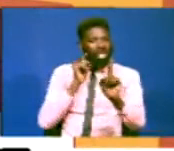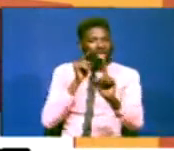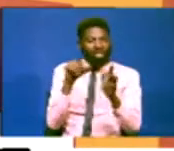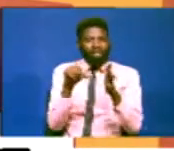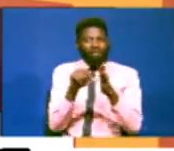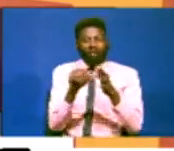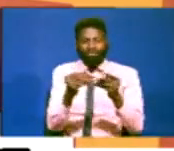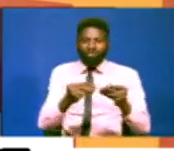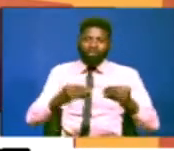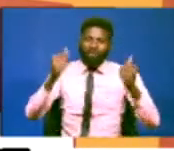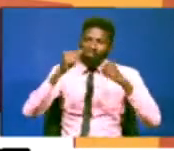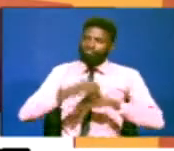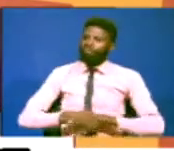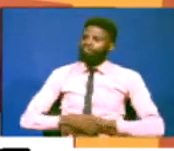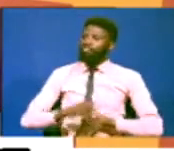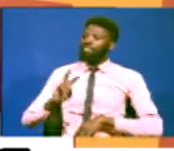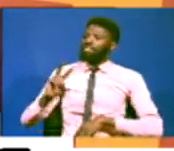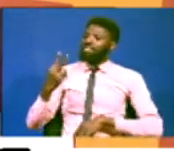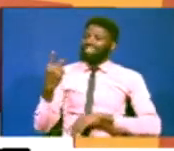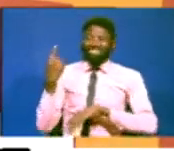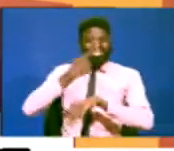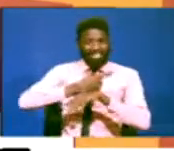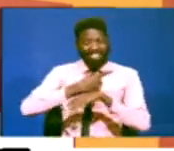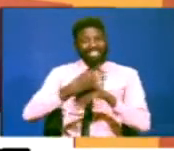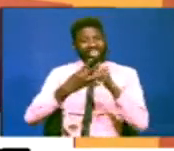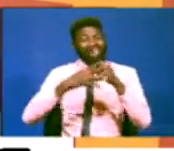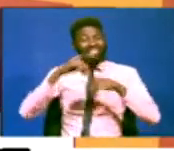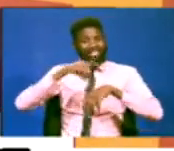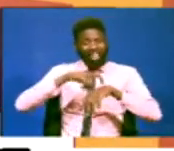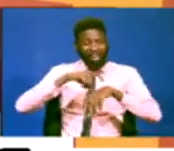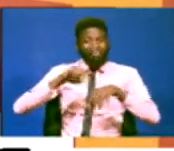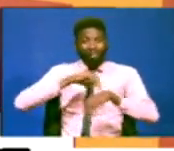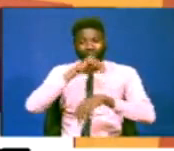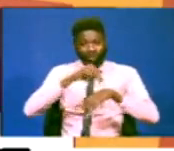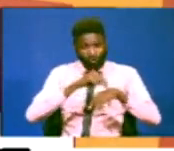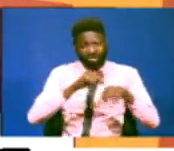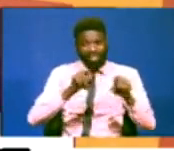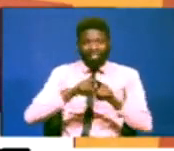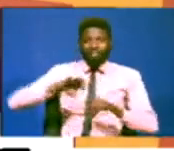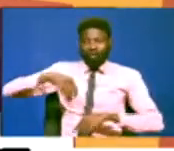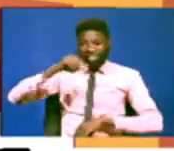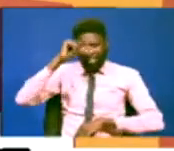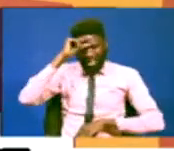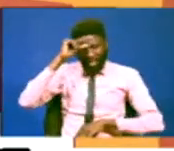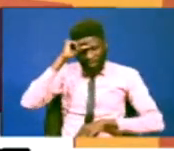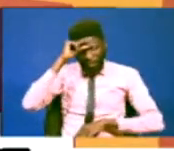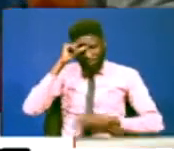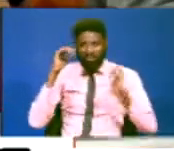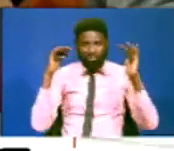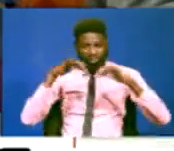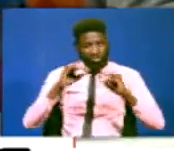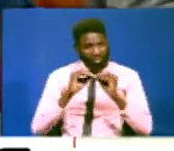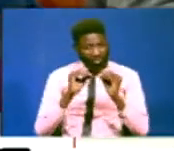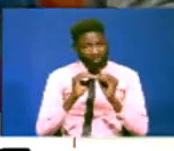The second day of the 9th National and County Governments Coordinating Summit was intense as county governors stuck to their